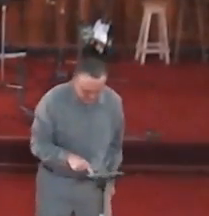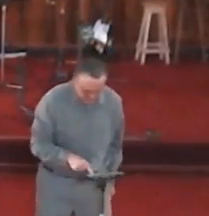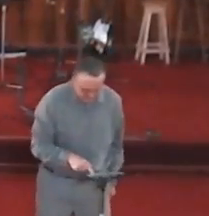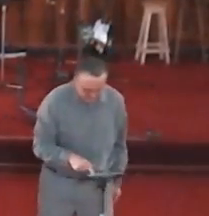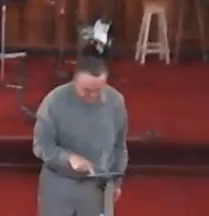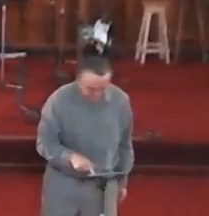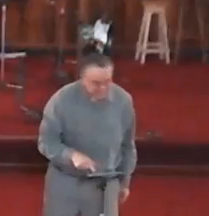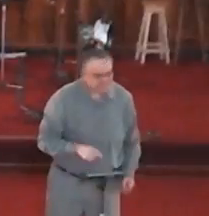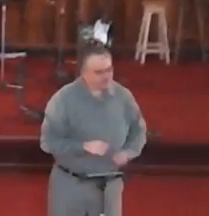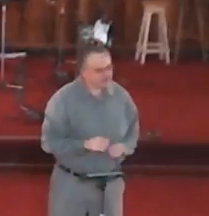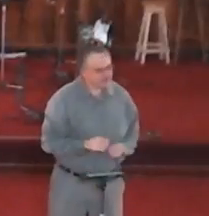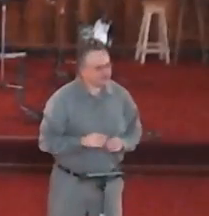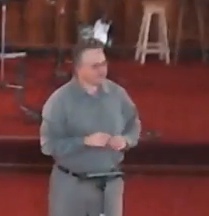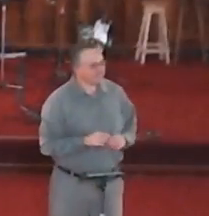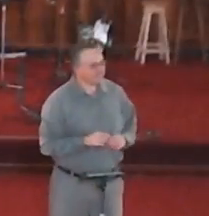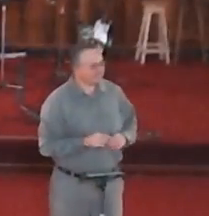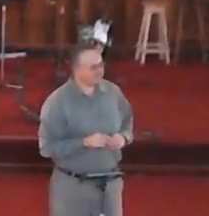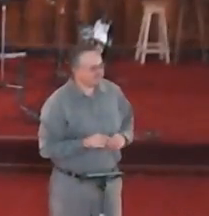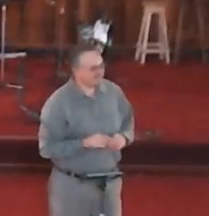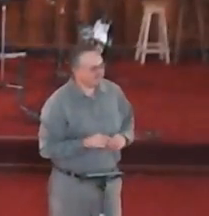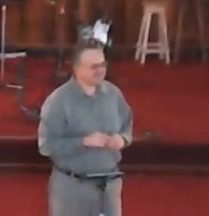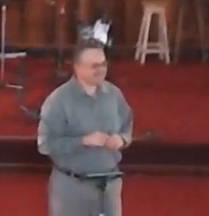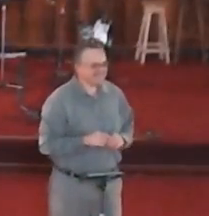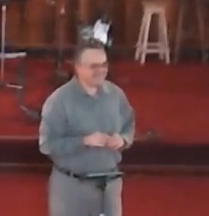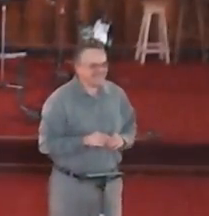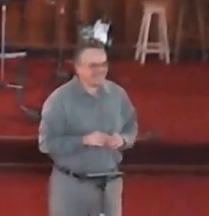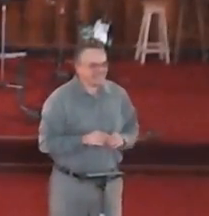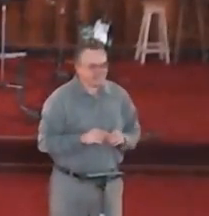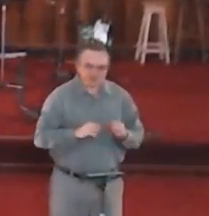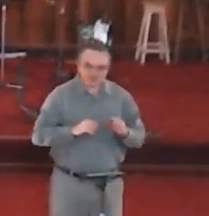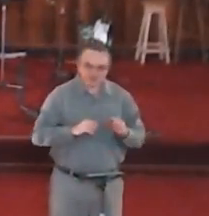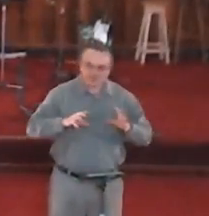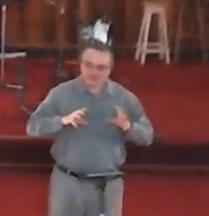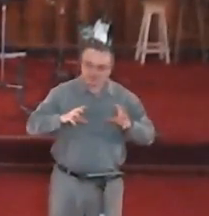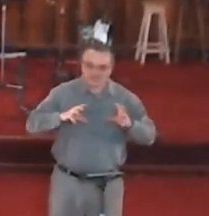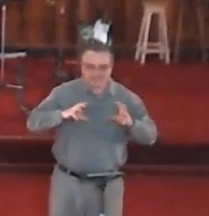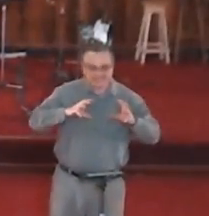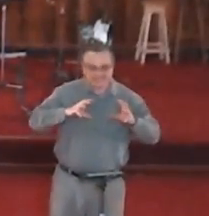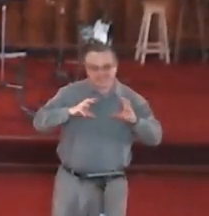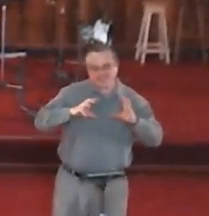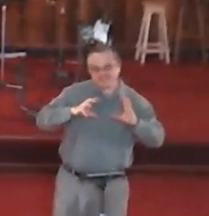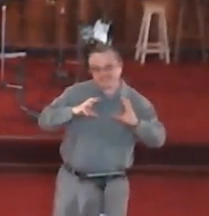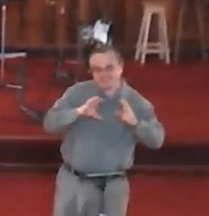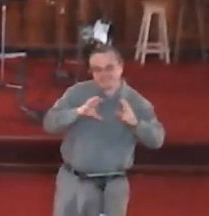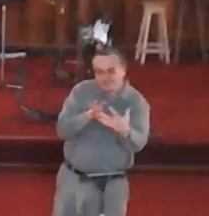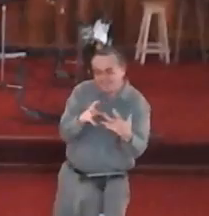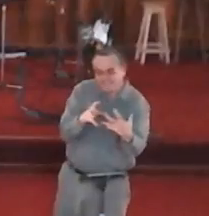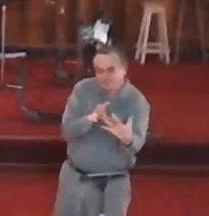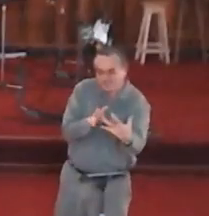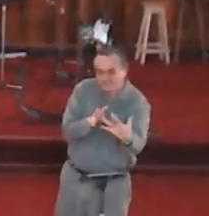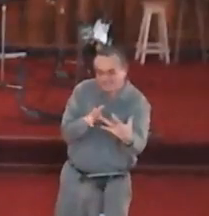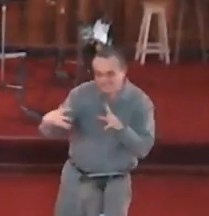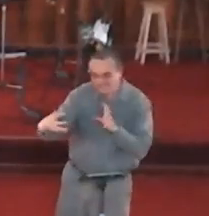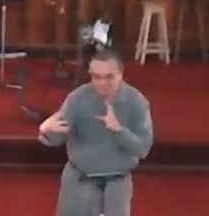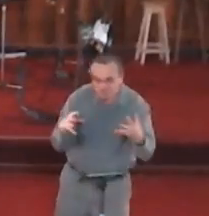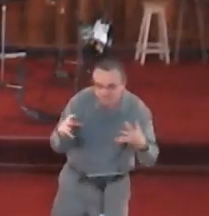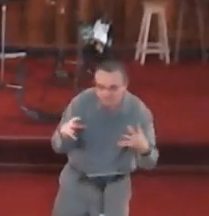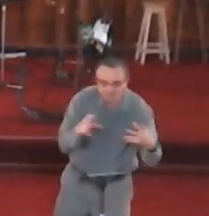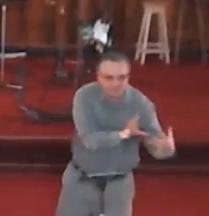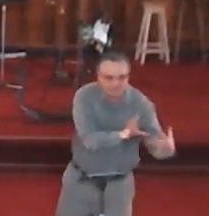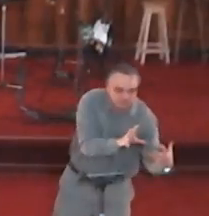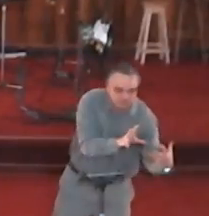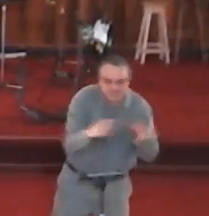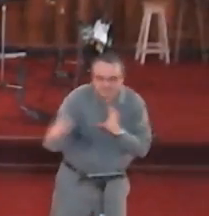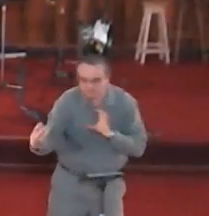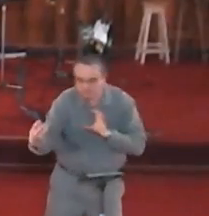Barnabas. Qué bonito, ¿verdad? Nice, huh? Y Dios, ¿verdad? La iglesia estaba en un jaque mate en ese momento,